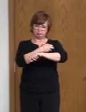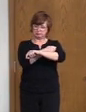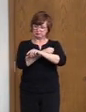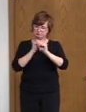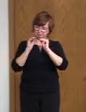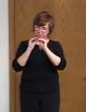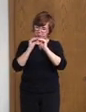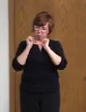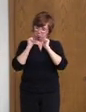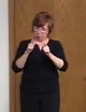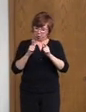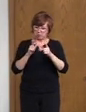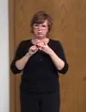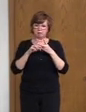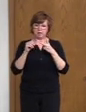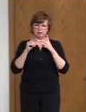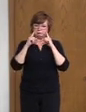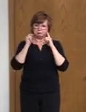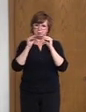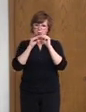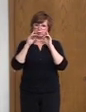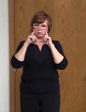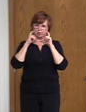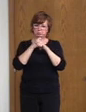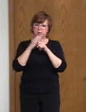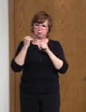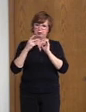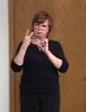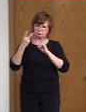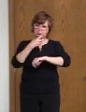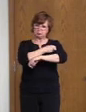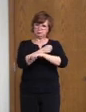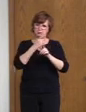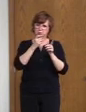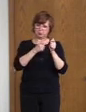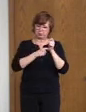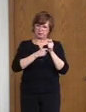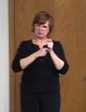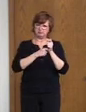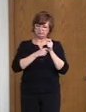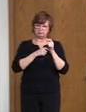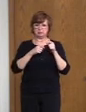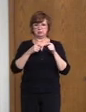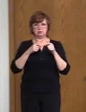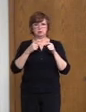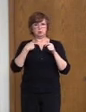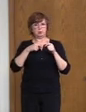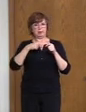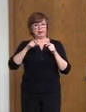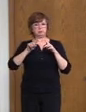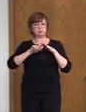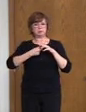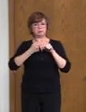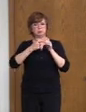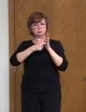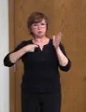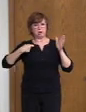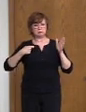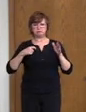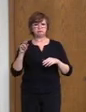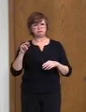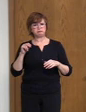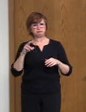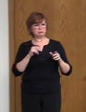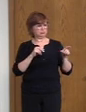we don't have to reinvent the wheel. We've done this before, and as the Premier said, our government is prepared to dedicate